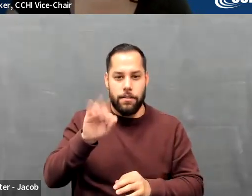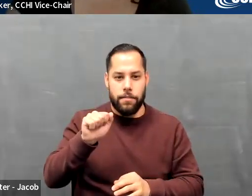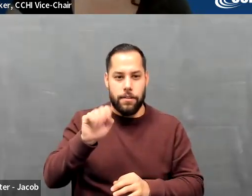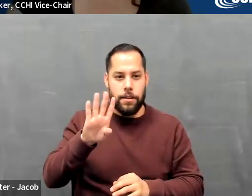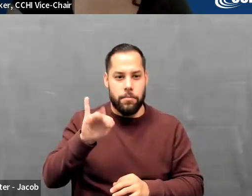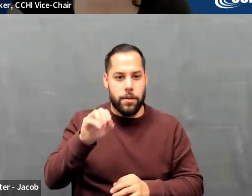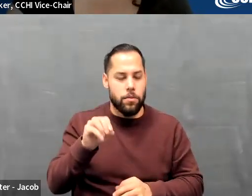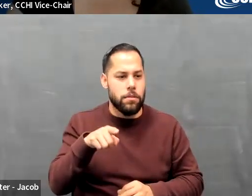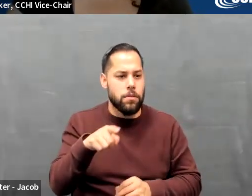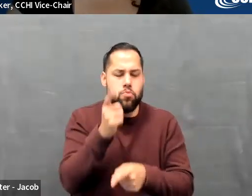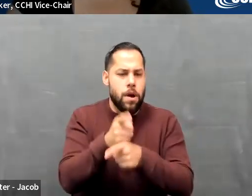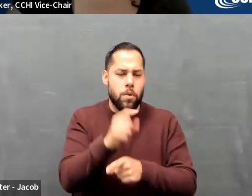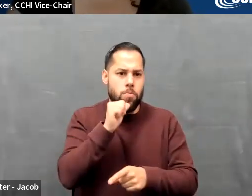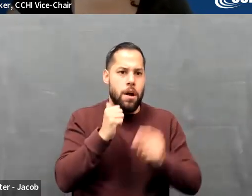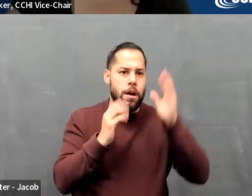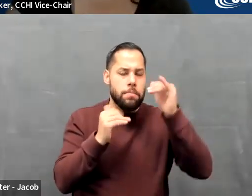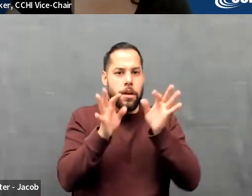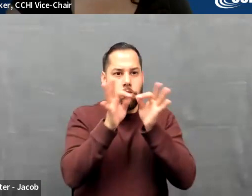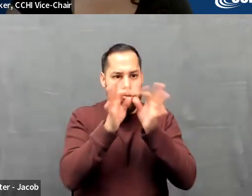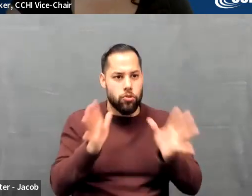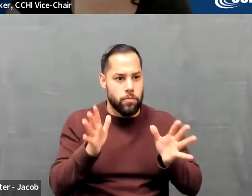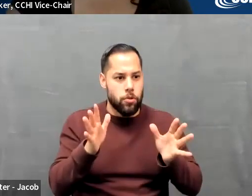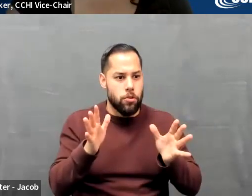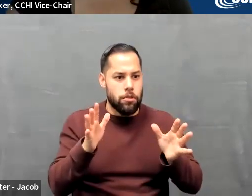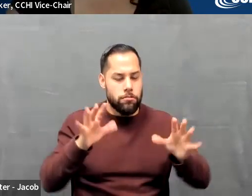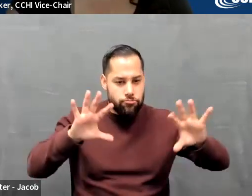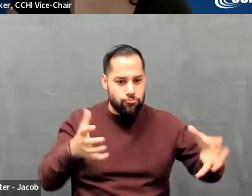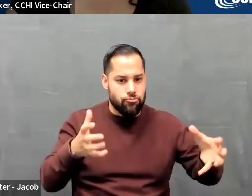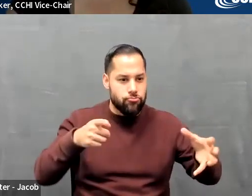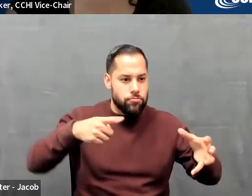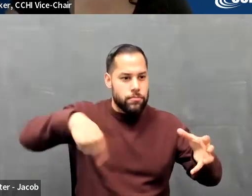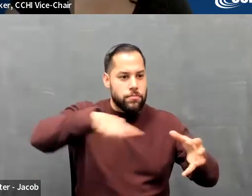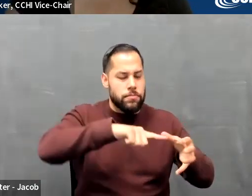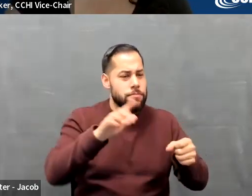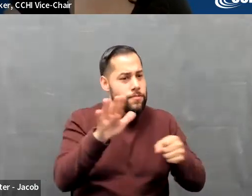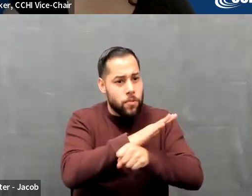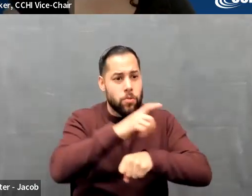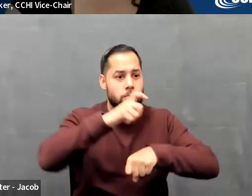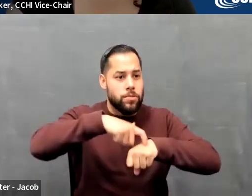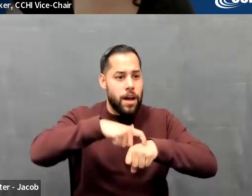And we're not expecting interpreters to be